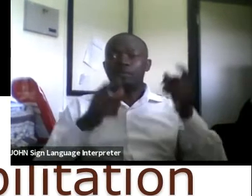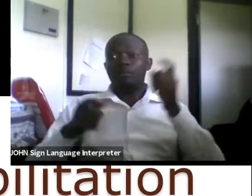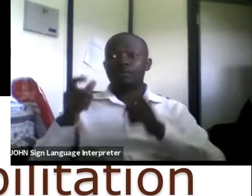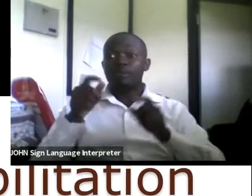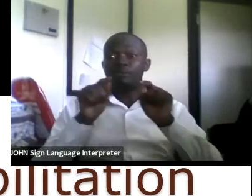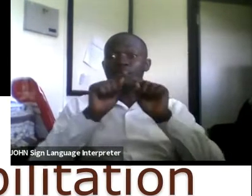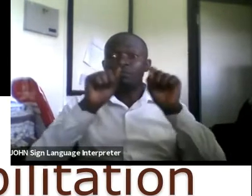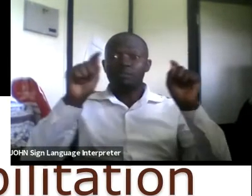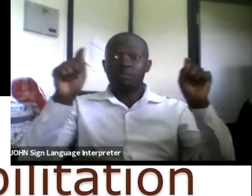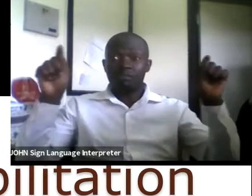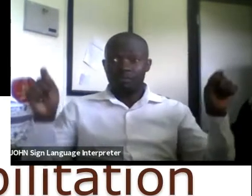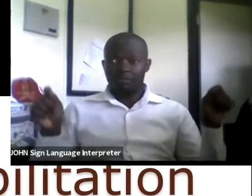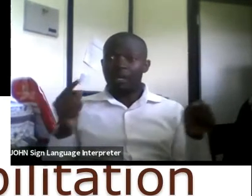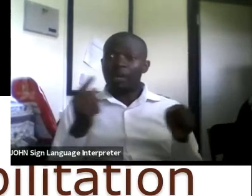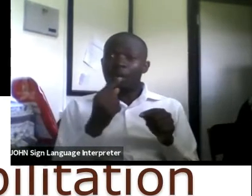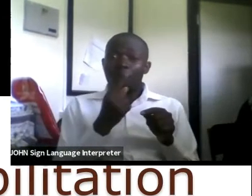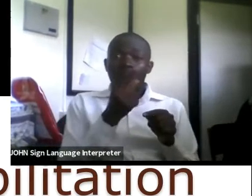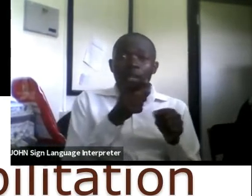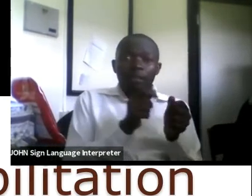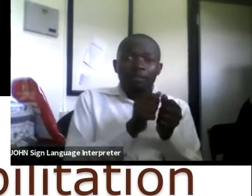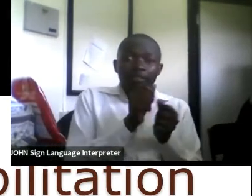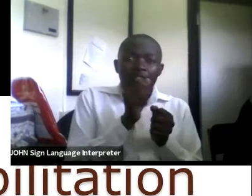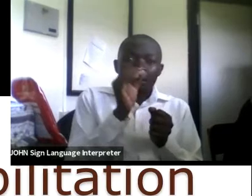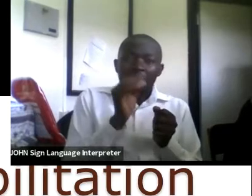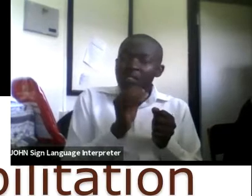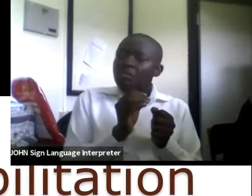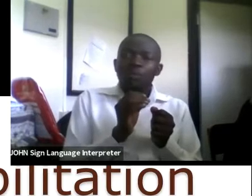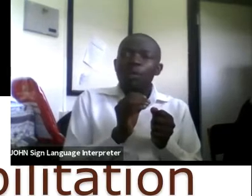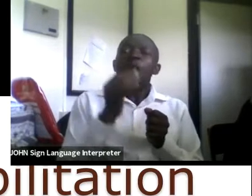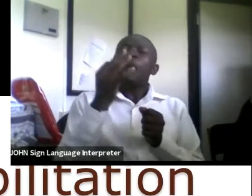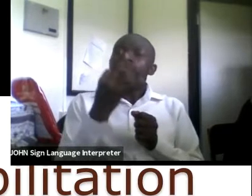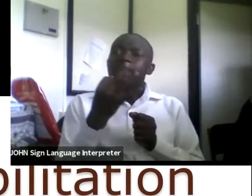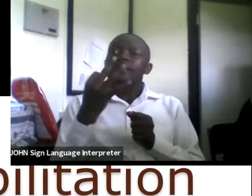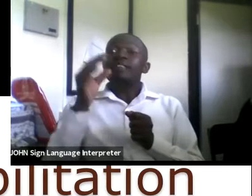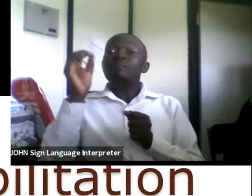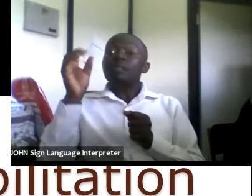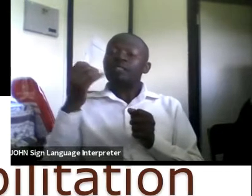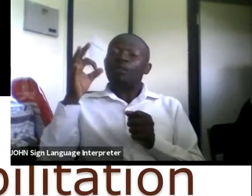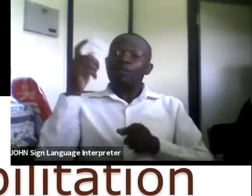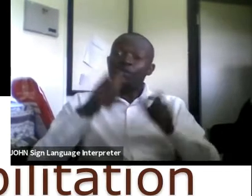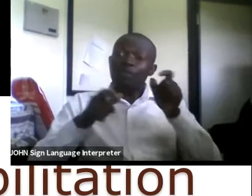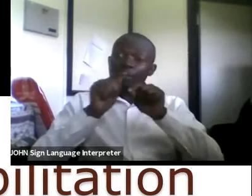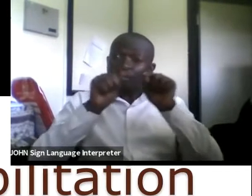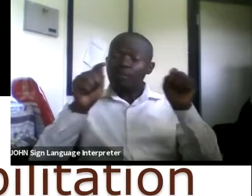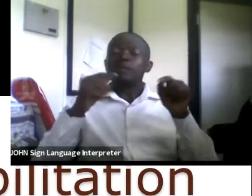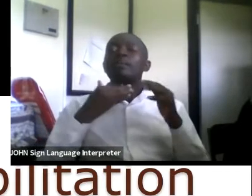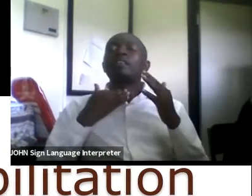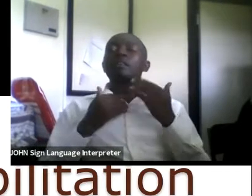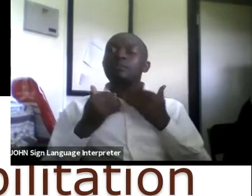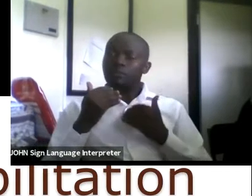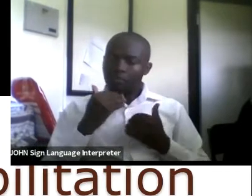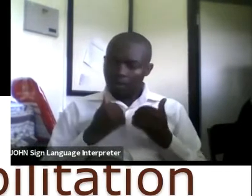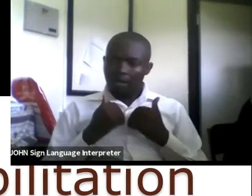the 15%, but almost 33% of the people require